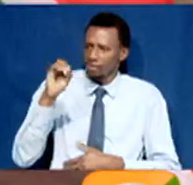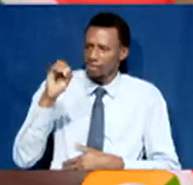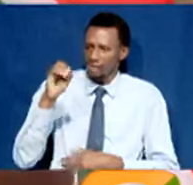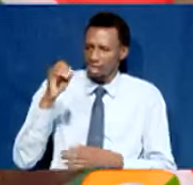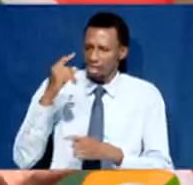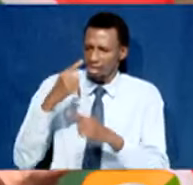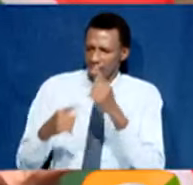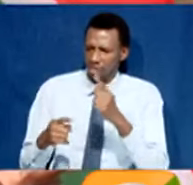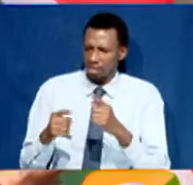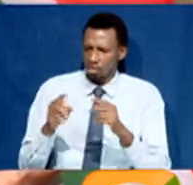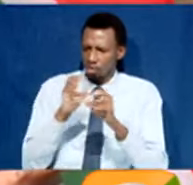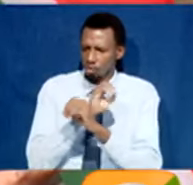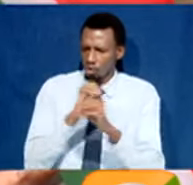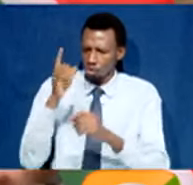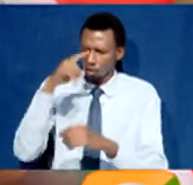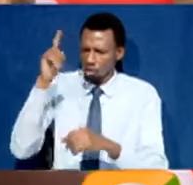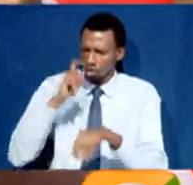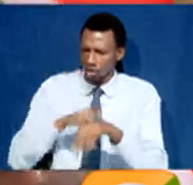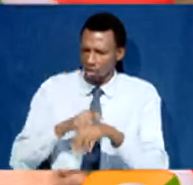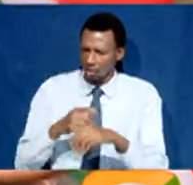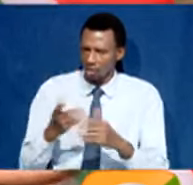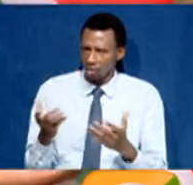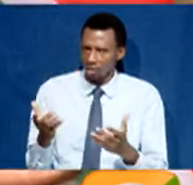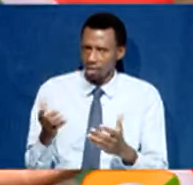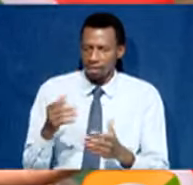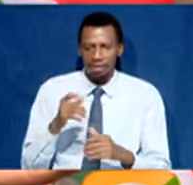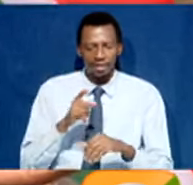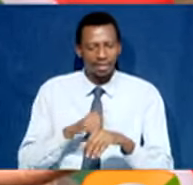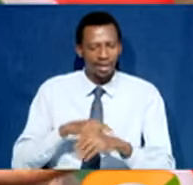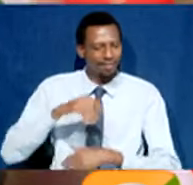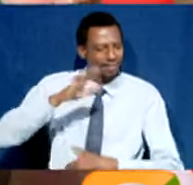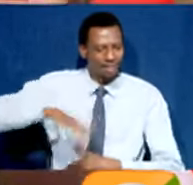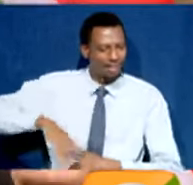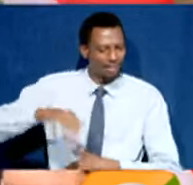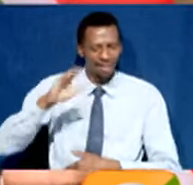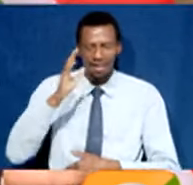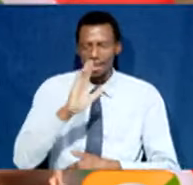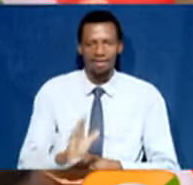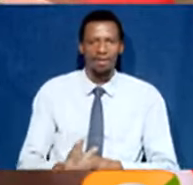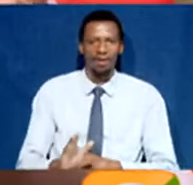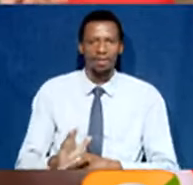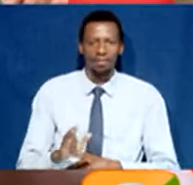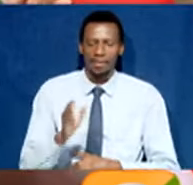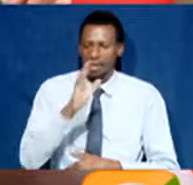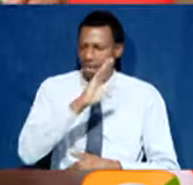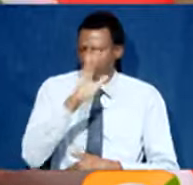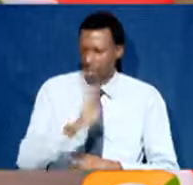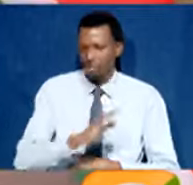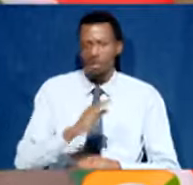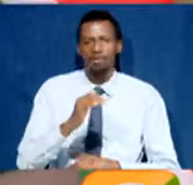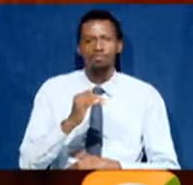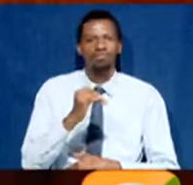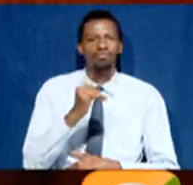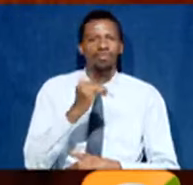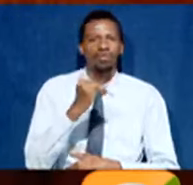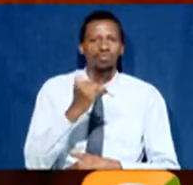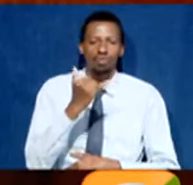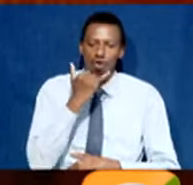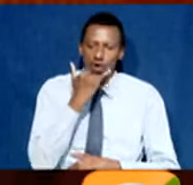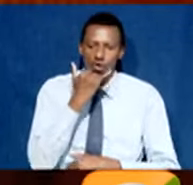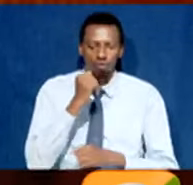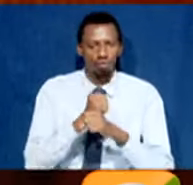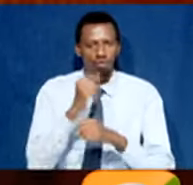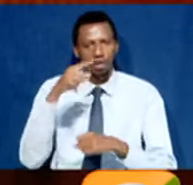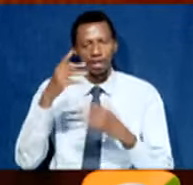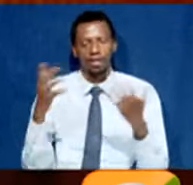there was no correct time? It is never too late. It is never wrong to do the right thing. Mr. President, just